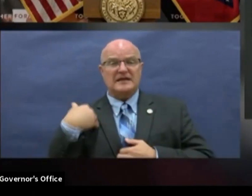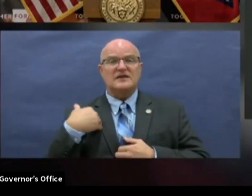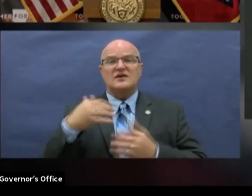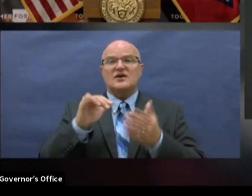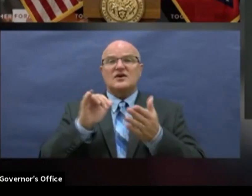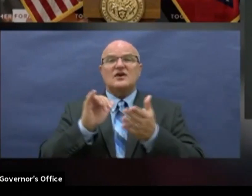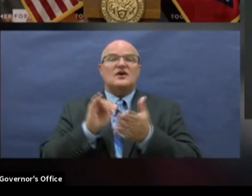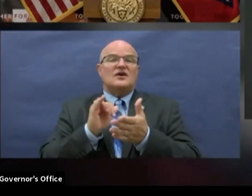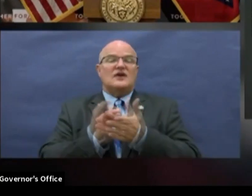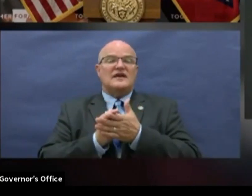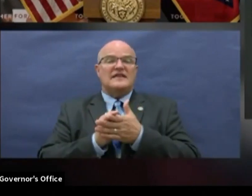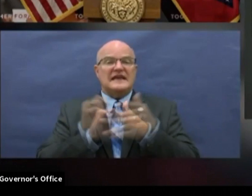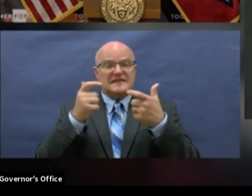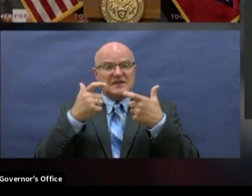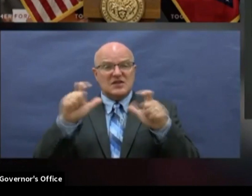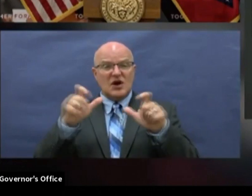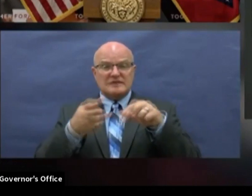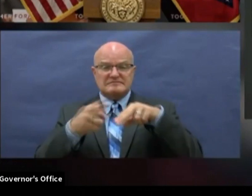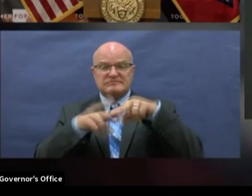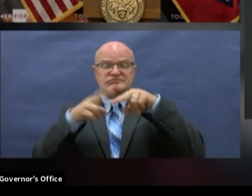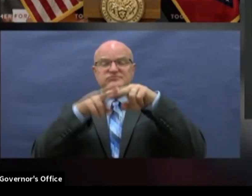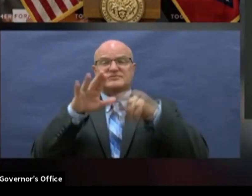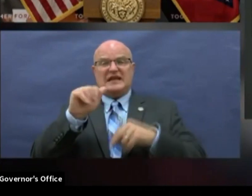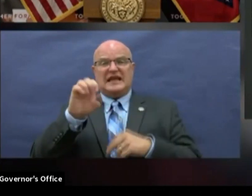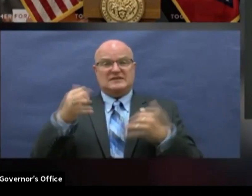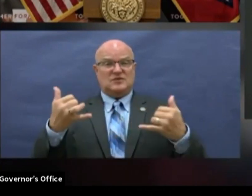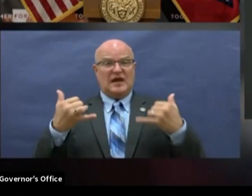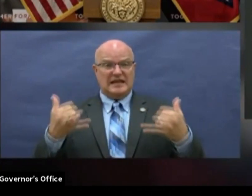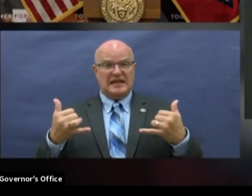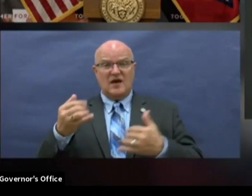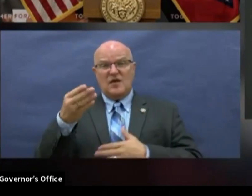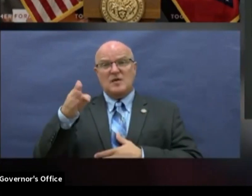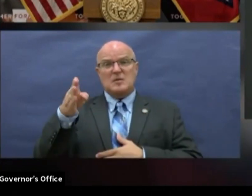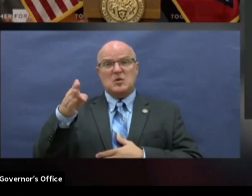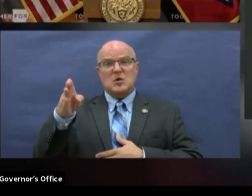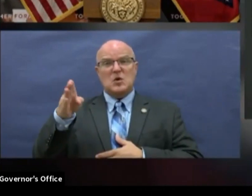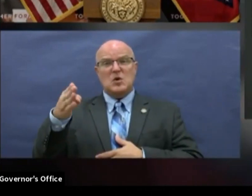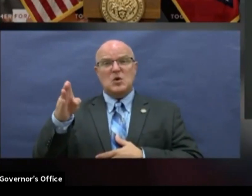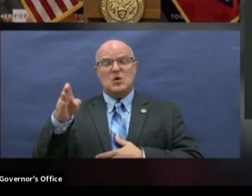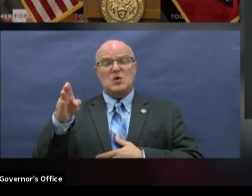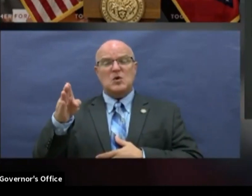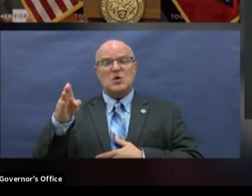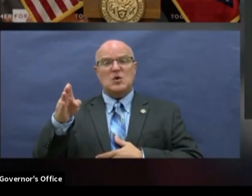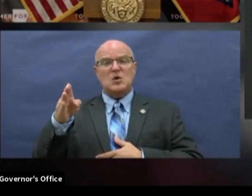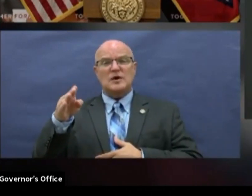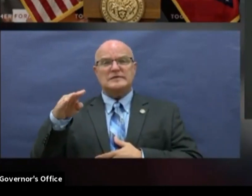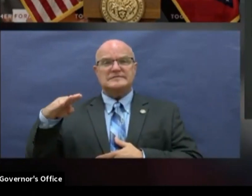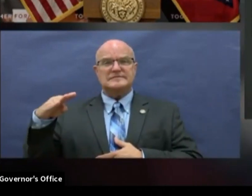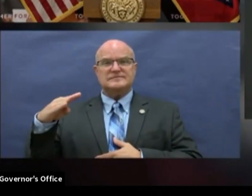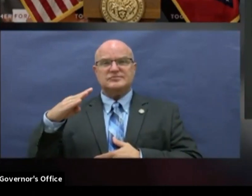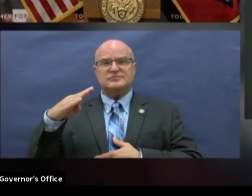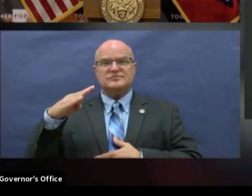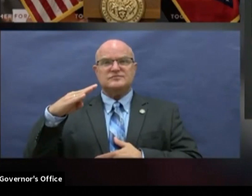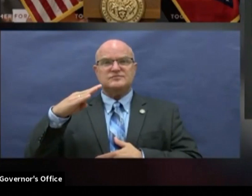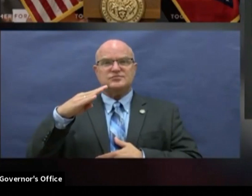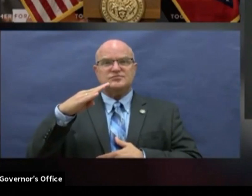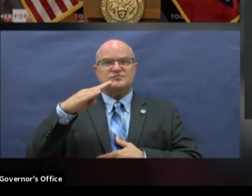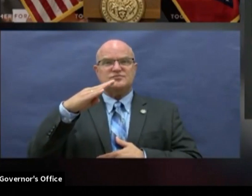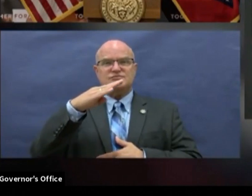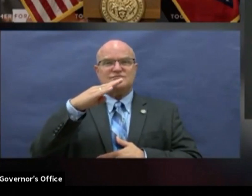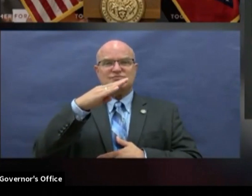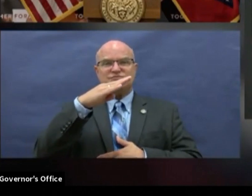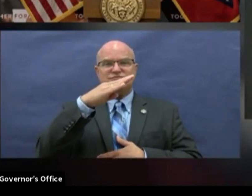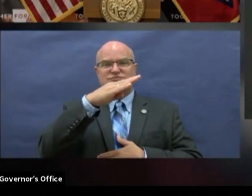that the largest increase in cases right now, that blue line, is consistently moving up, and it's